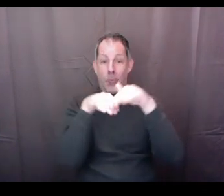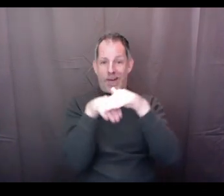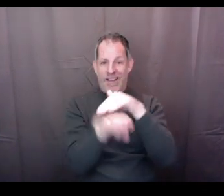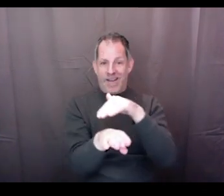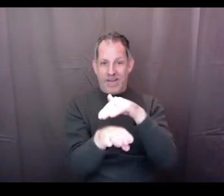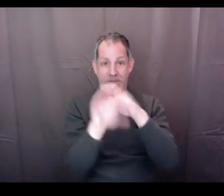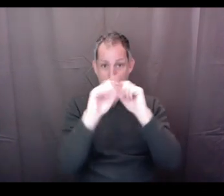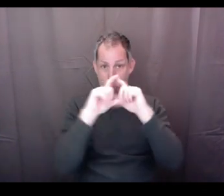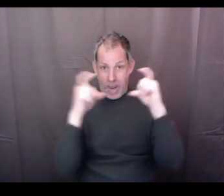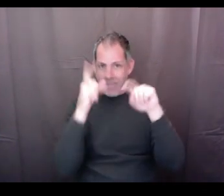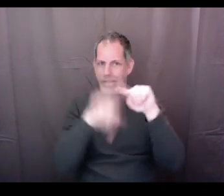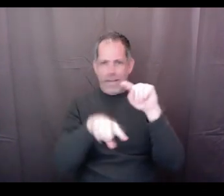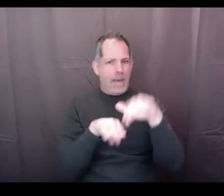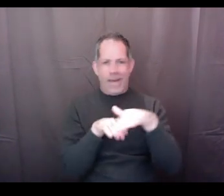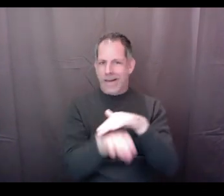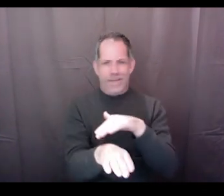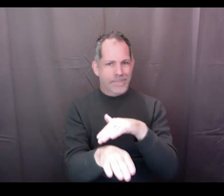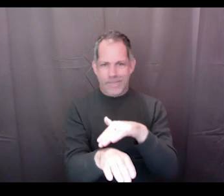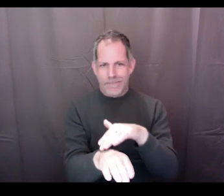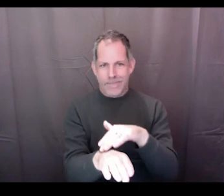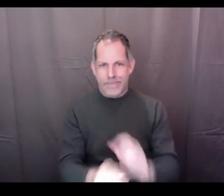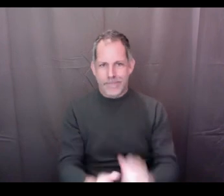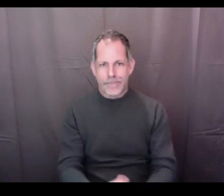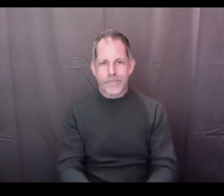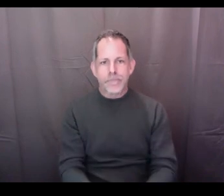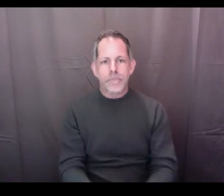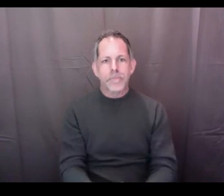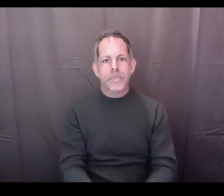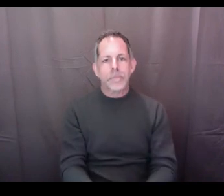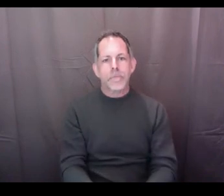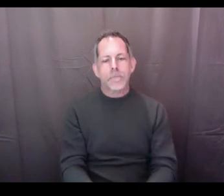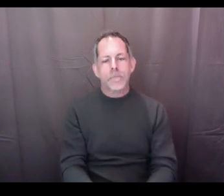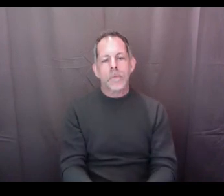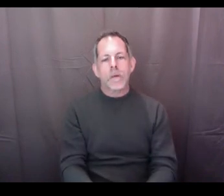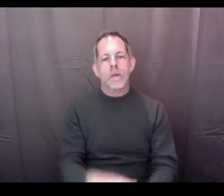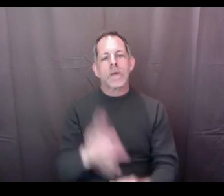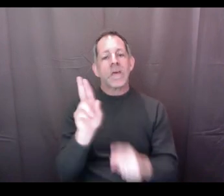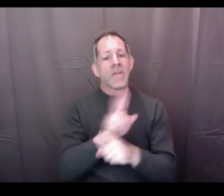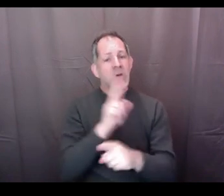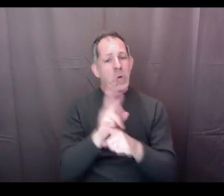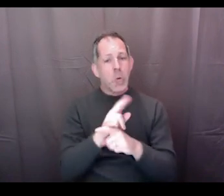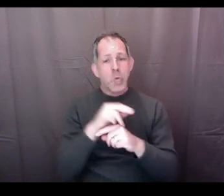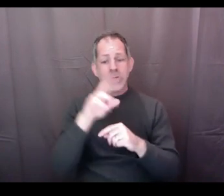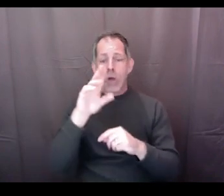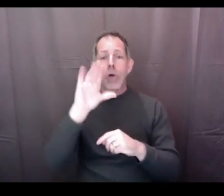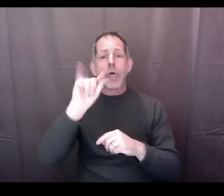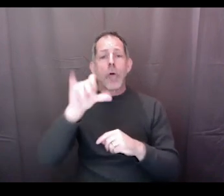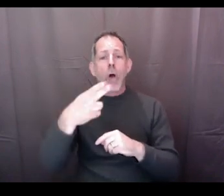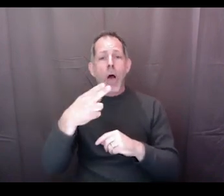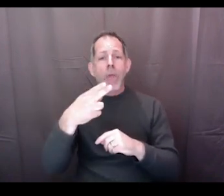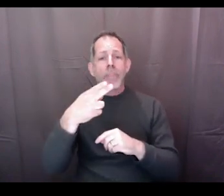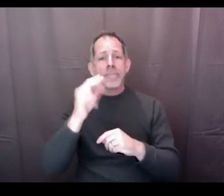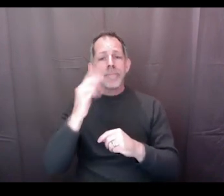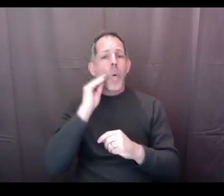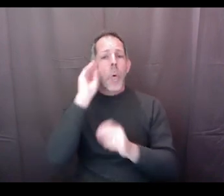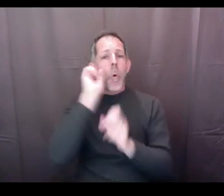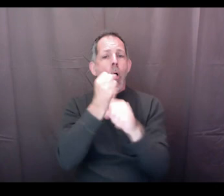our parks and on the streets. So we encourage people that can do that to do that at this time.